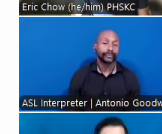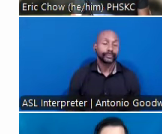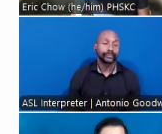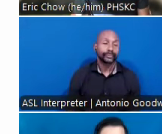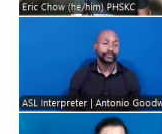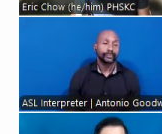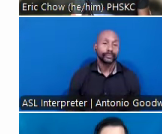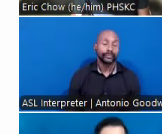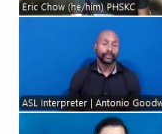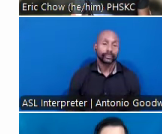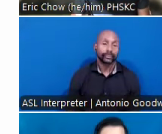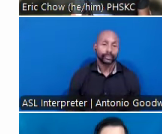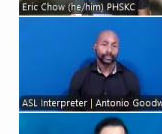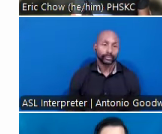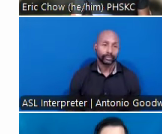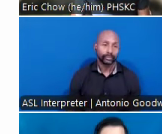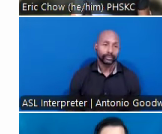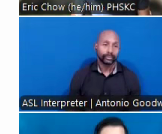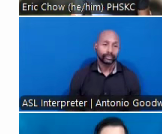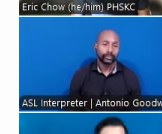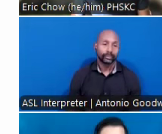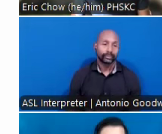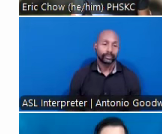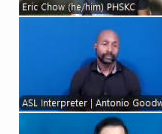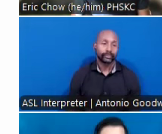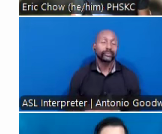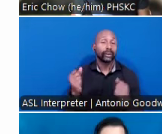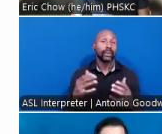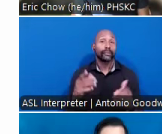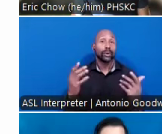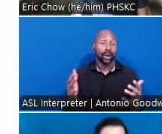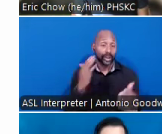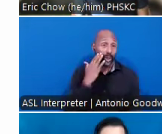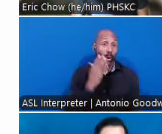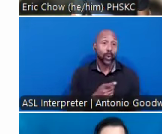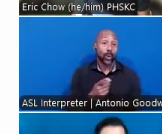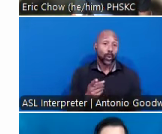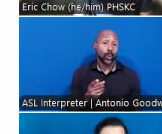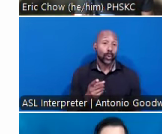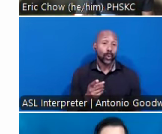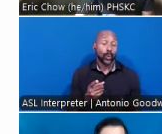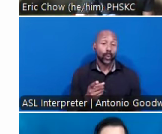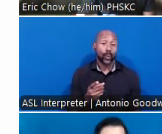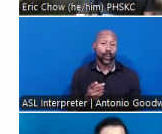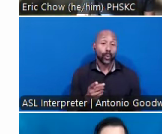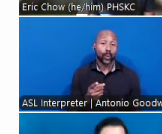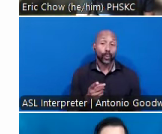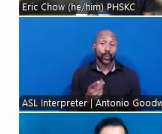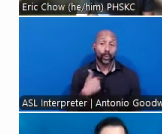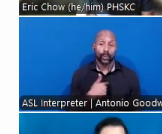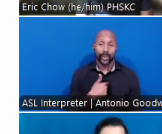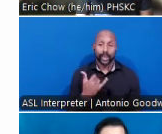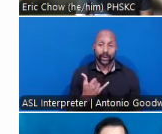for the upcoming season. So many of you may already be aware, we will have or currently